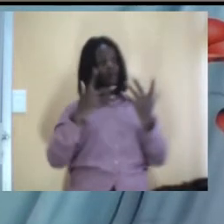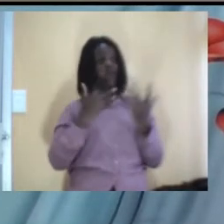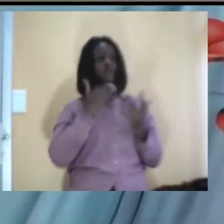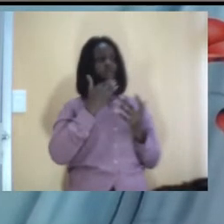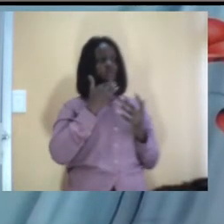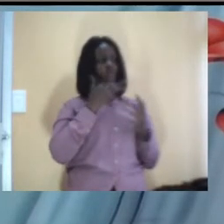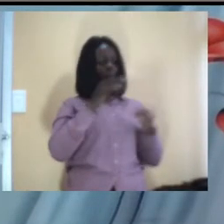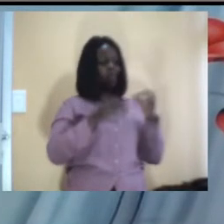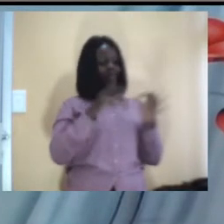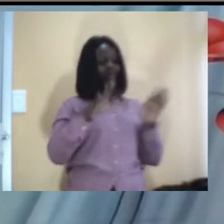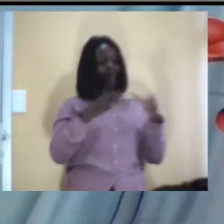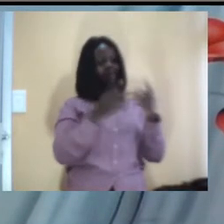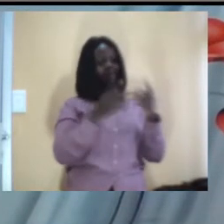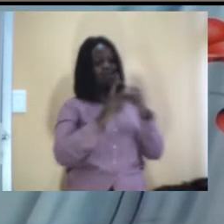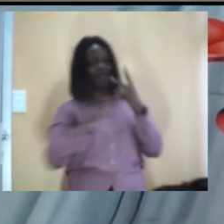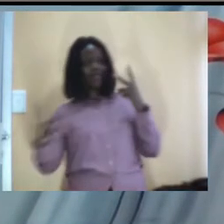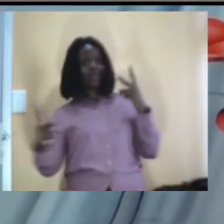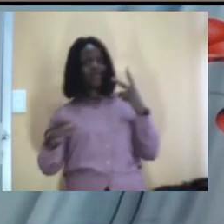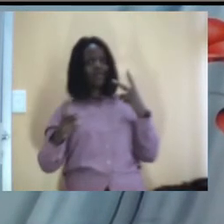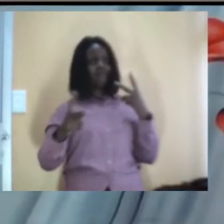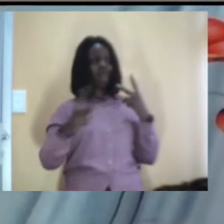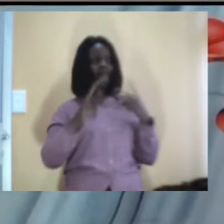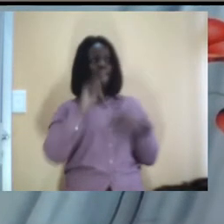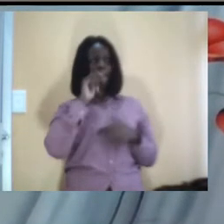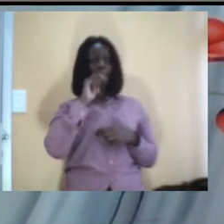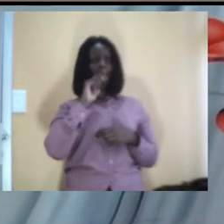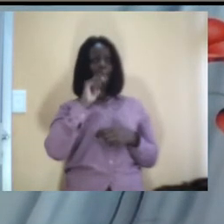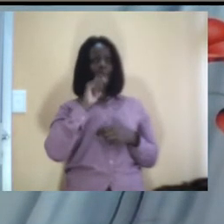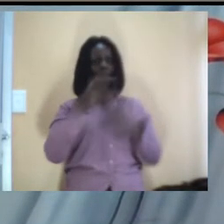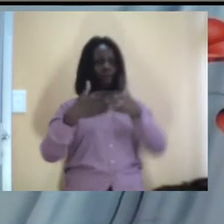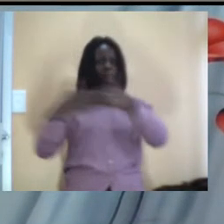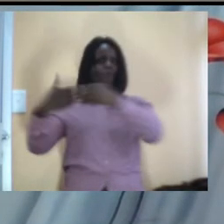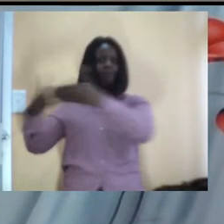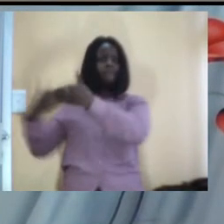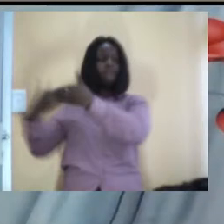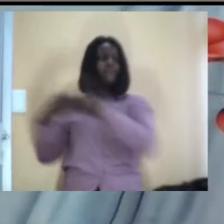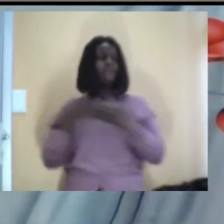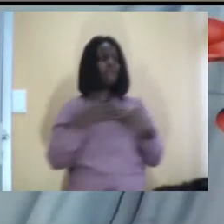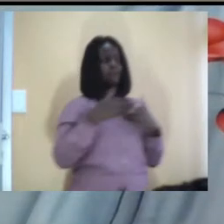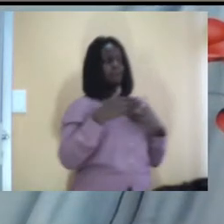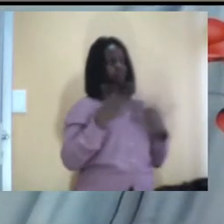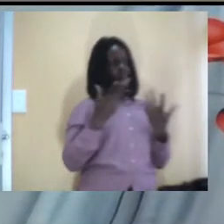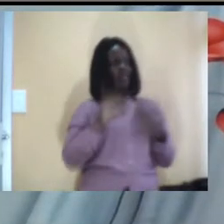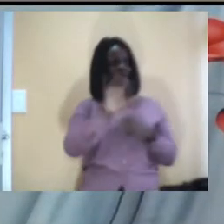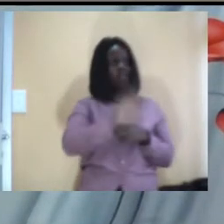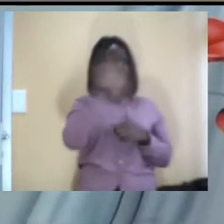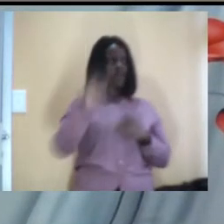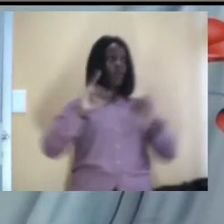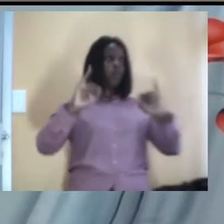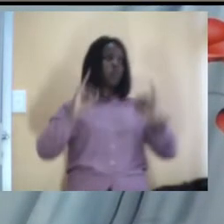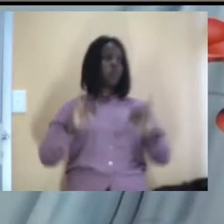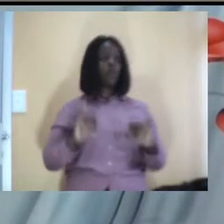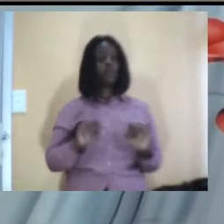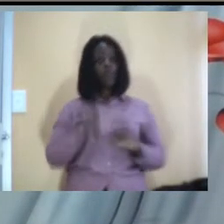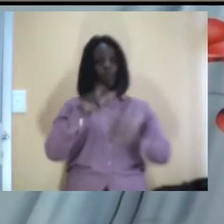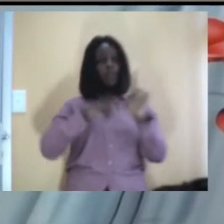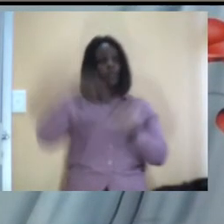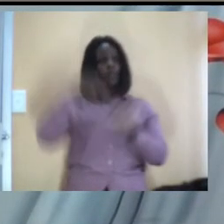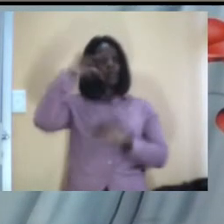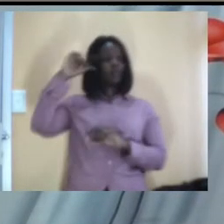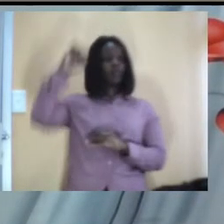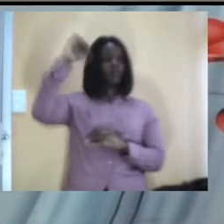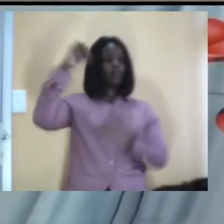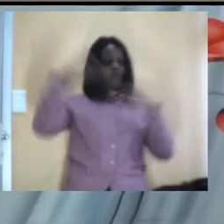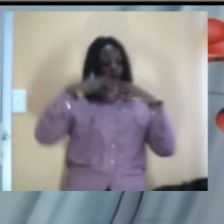zonke zezombusazwe zivalwe imlomo kumpisholo kuthe buqa e-South Africa. Umntwana owaphindangene wasungula